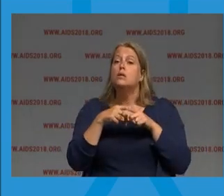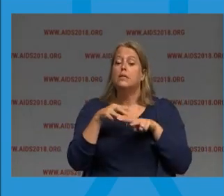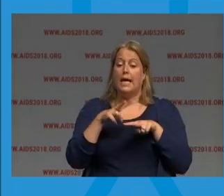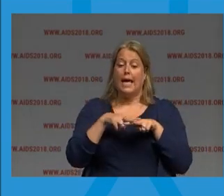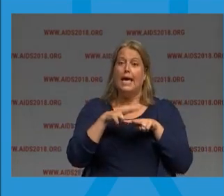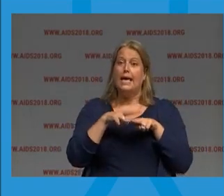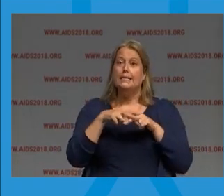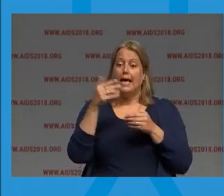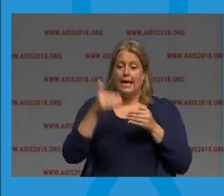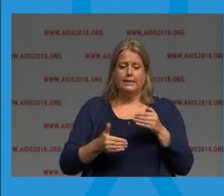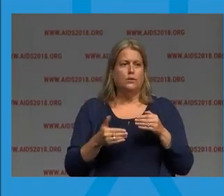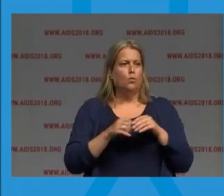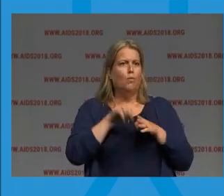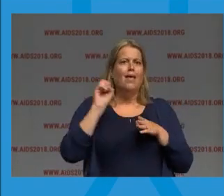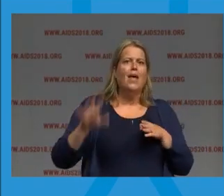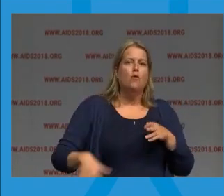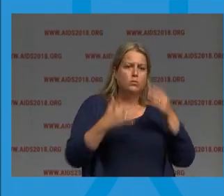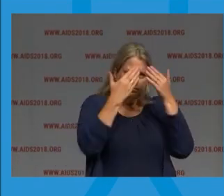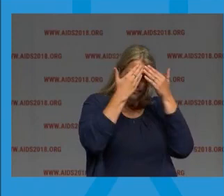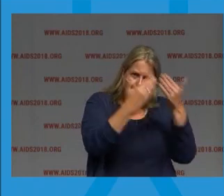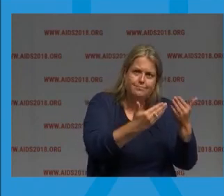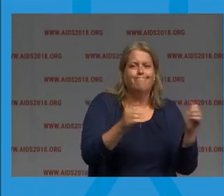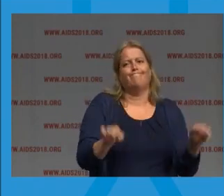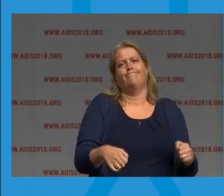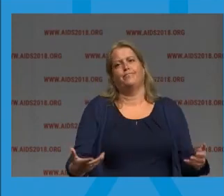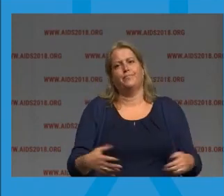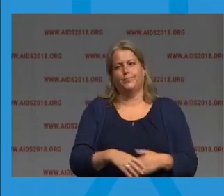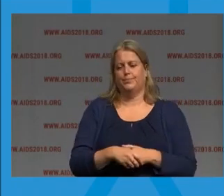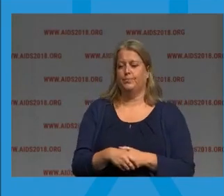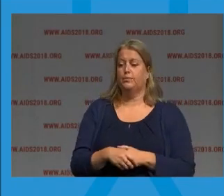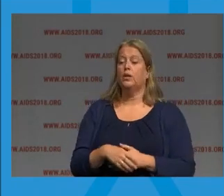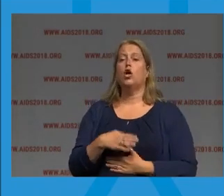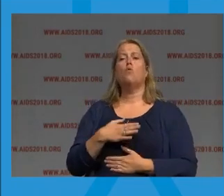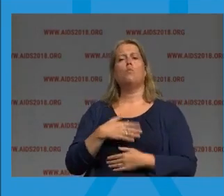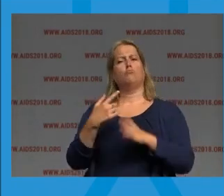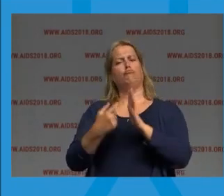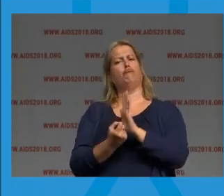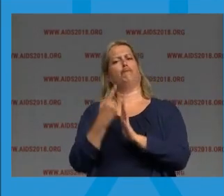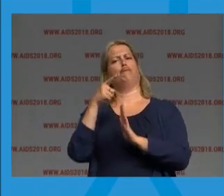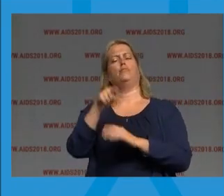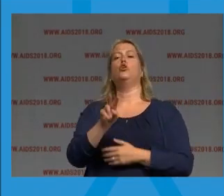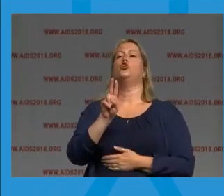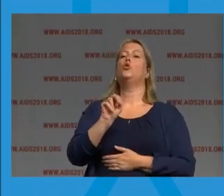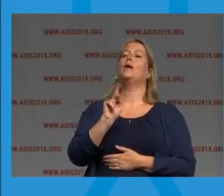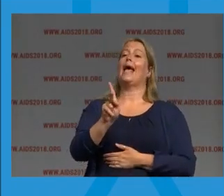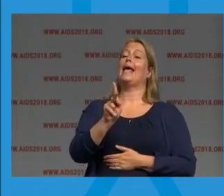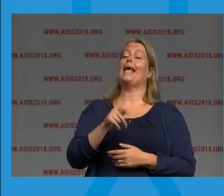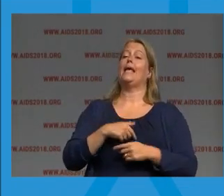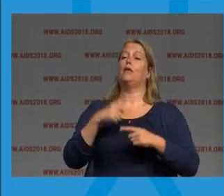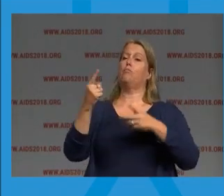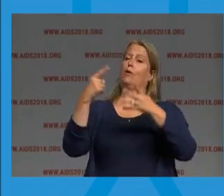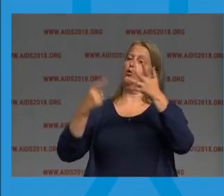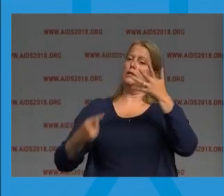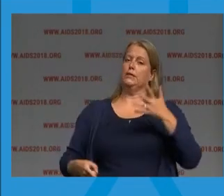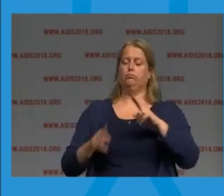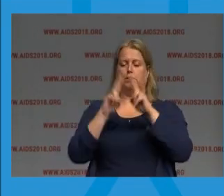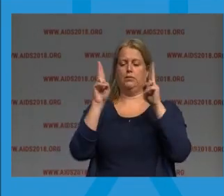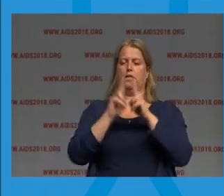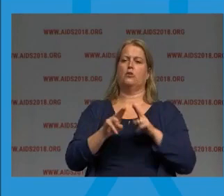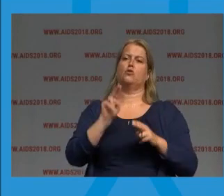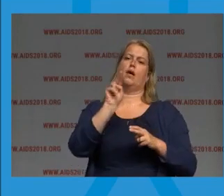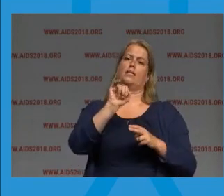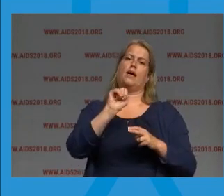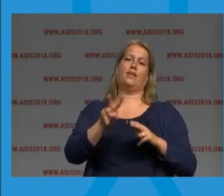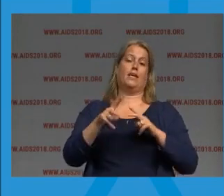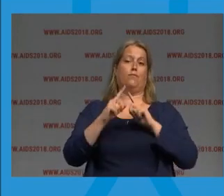so. I'd like to use this opportunity briefly to set out the UK's priorities for the international HIV